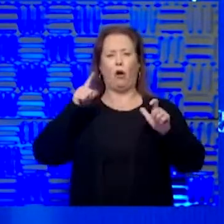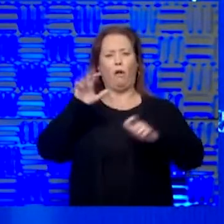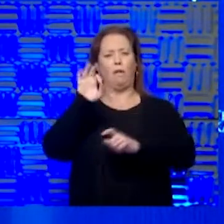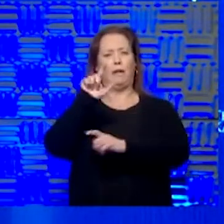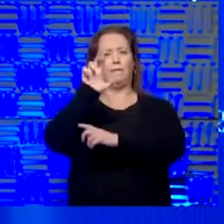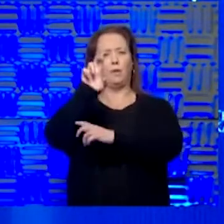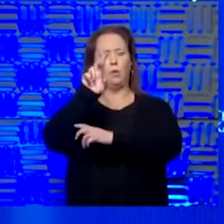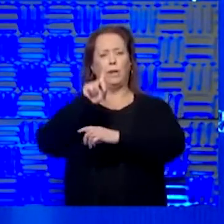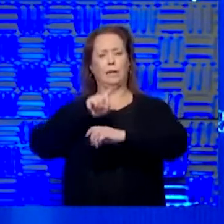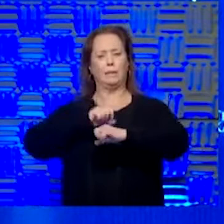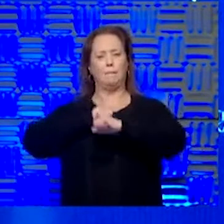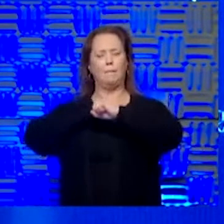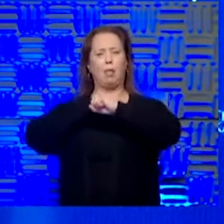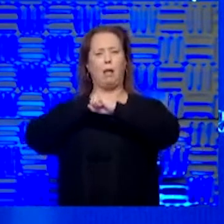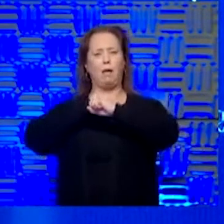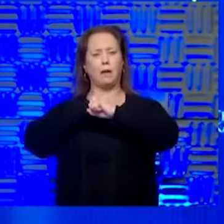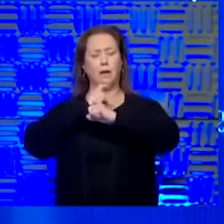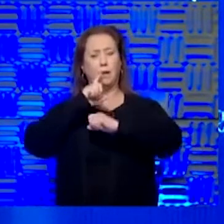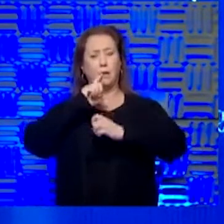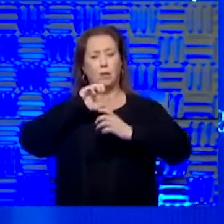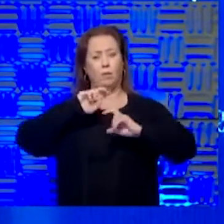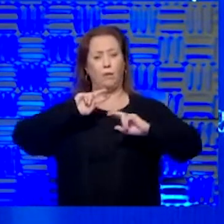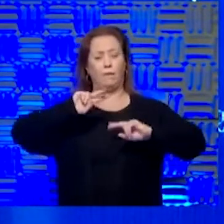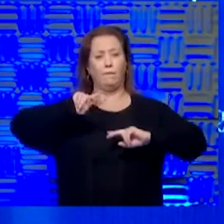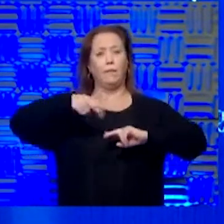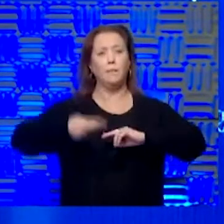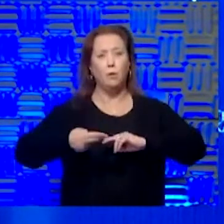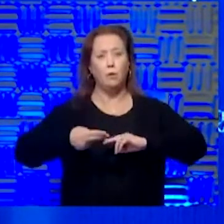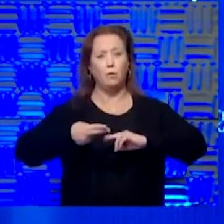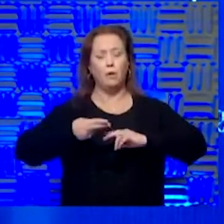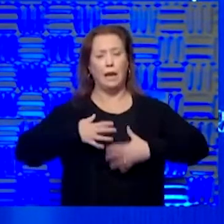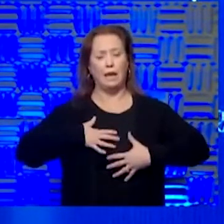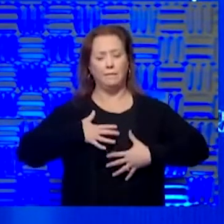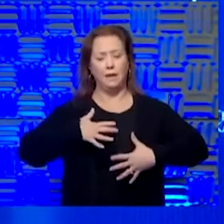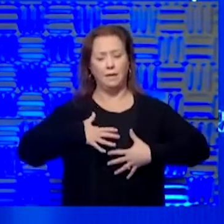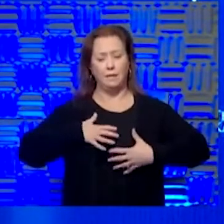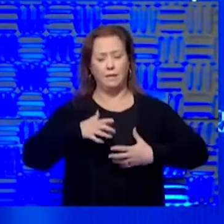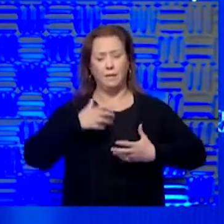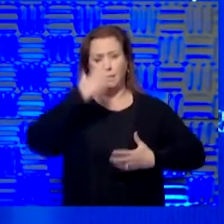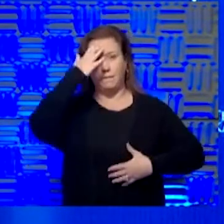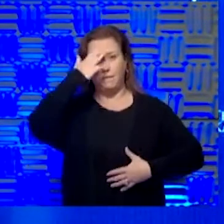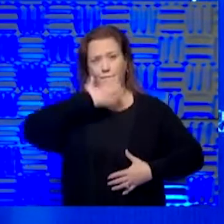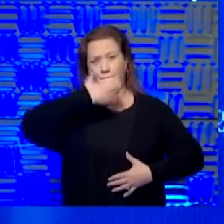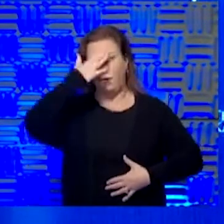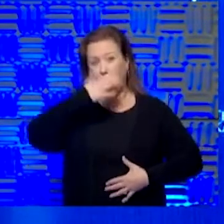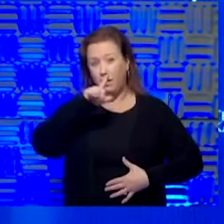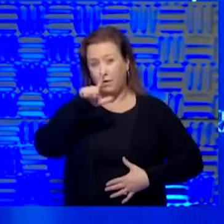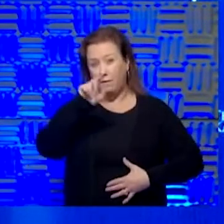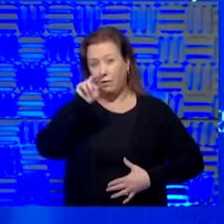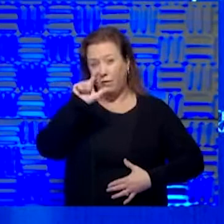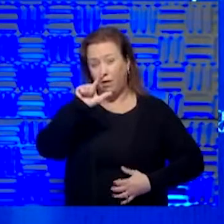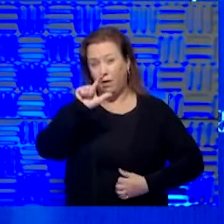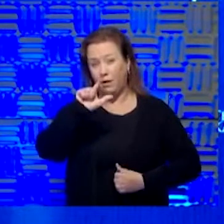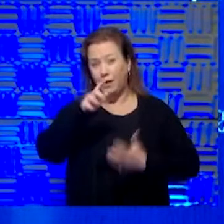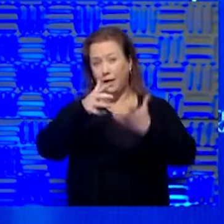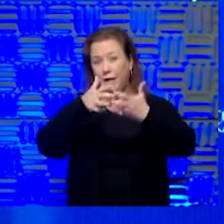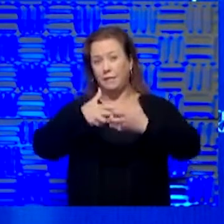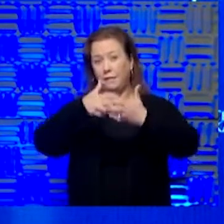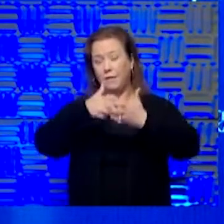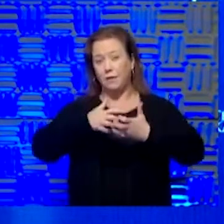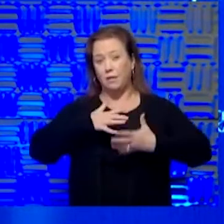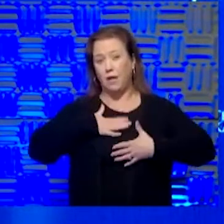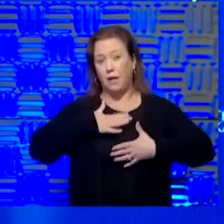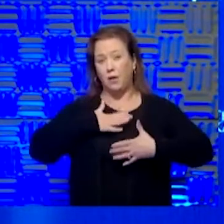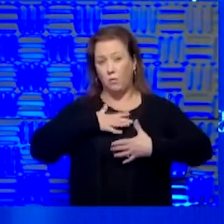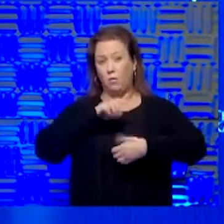get in the way, so if we turn you over and ventilate the front part of your lung, then all of a sudden the ventilator is going to work better and